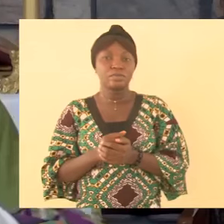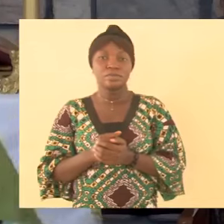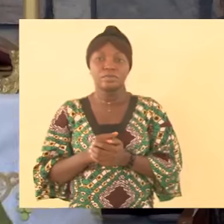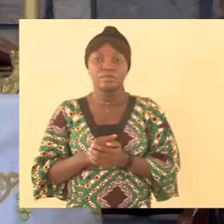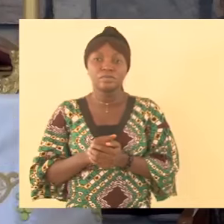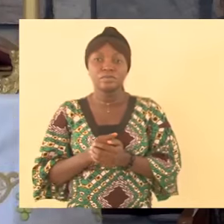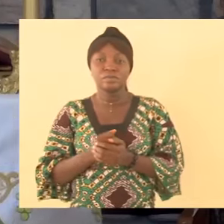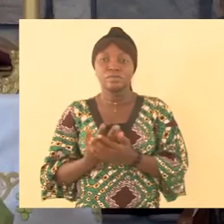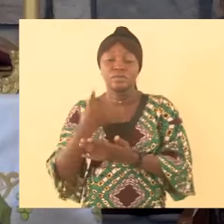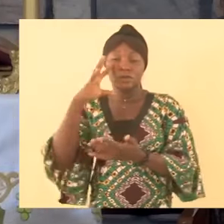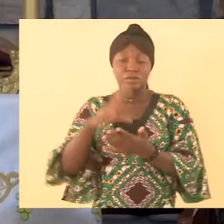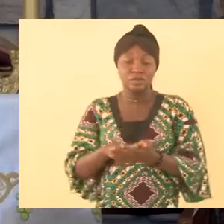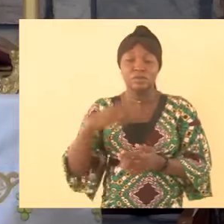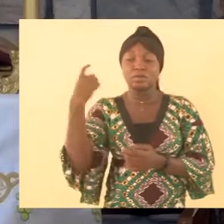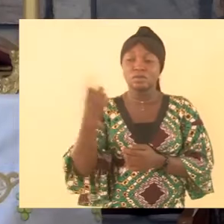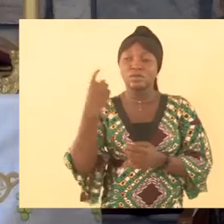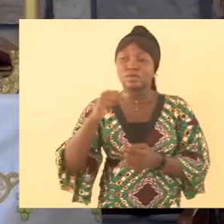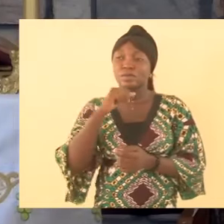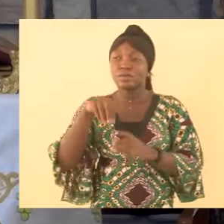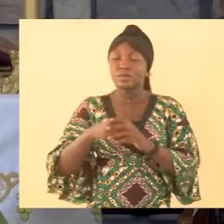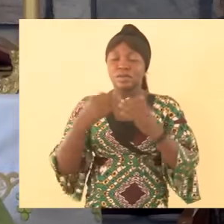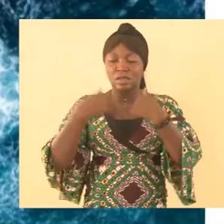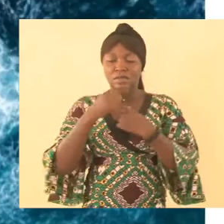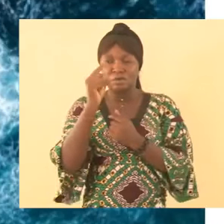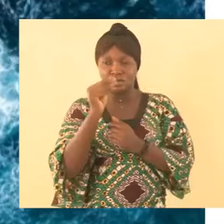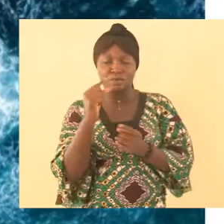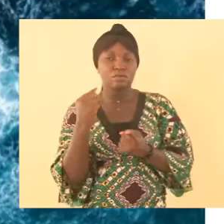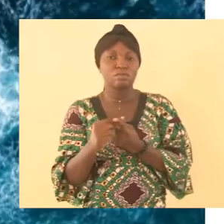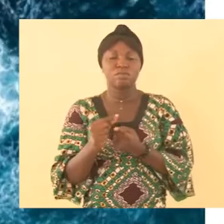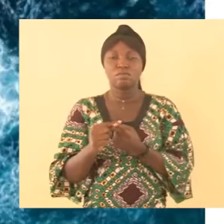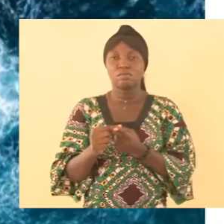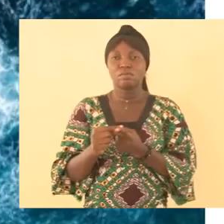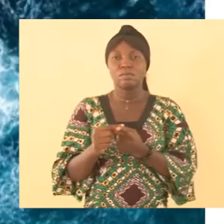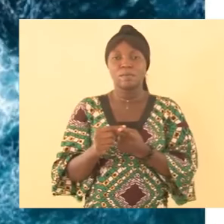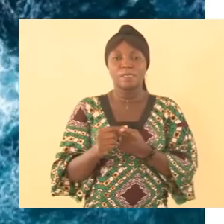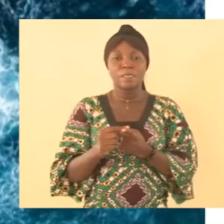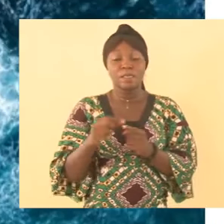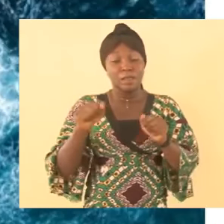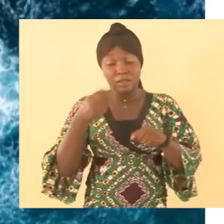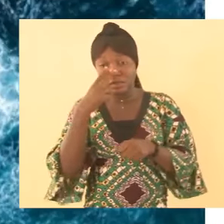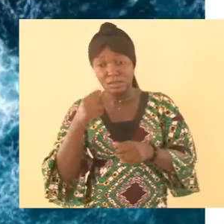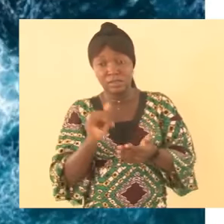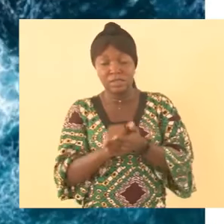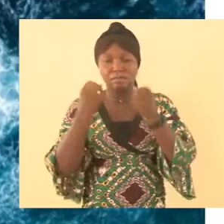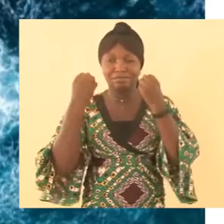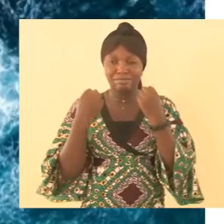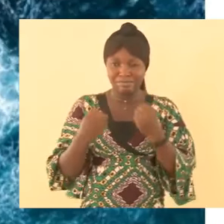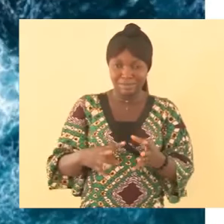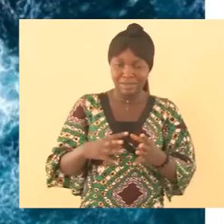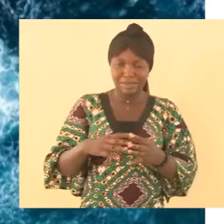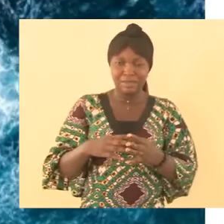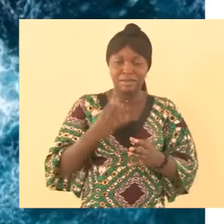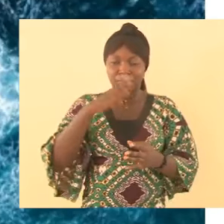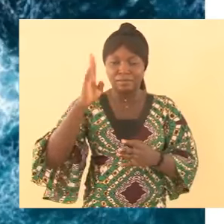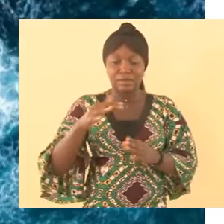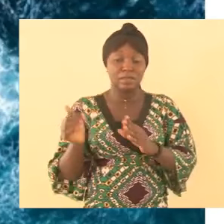Wealth consists not in having great possessions, but in having few wants. You can see that a lot of our corrupt